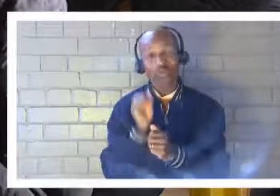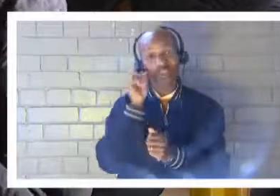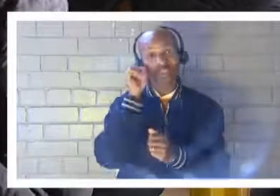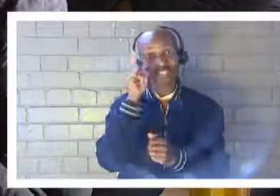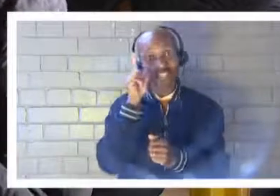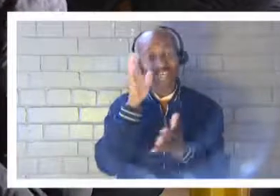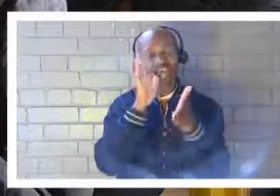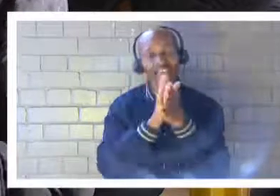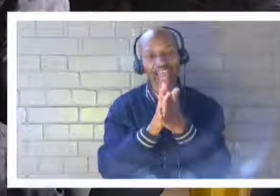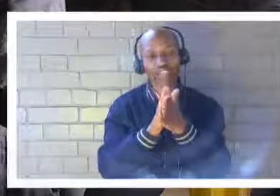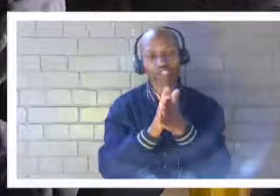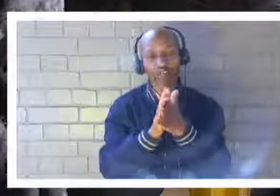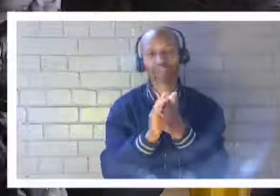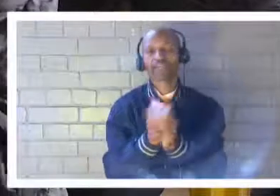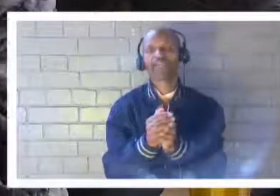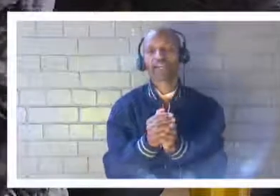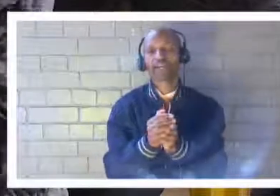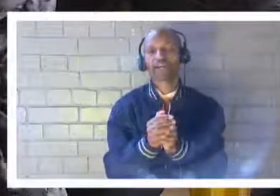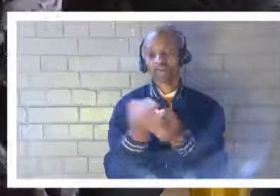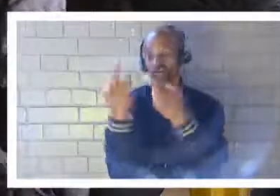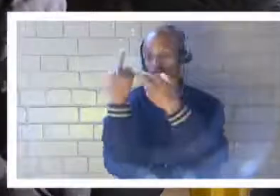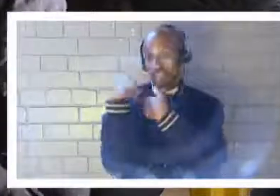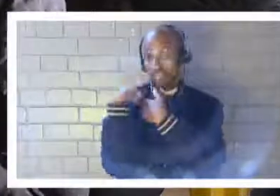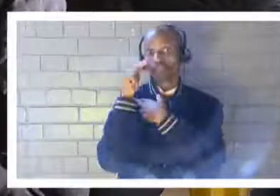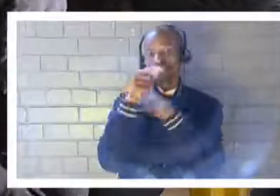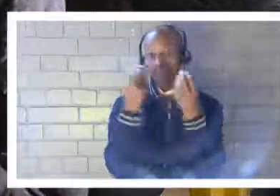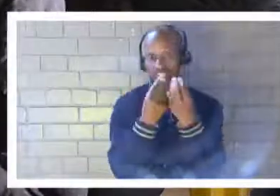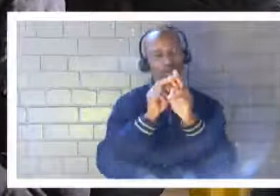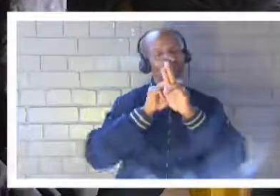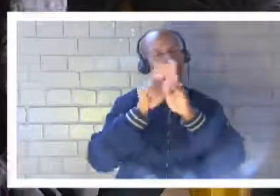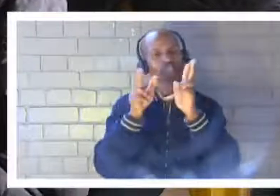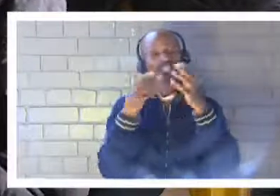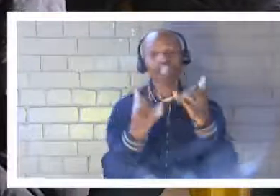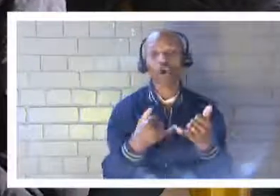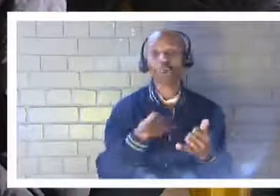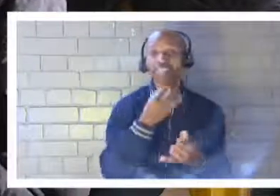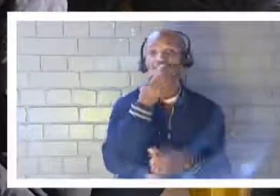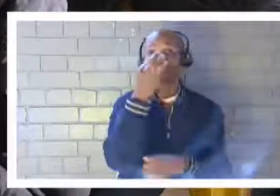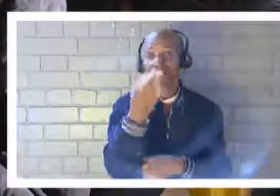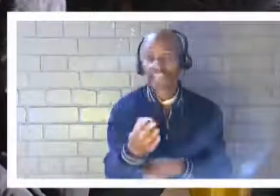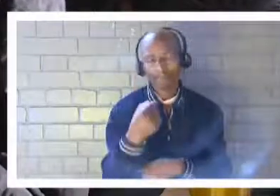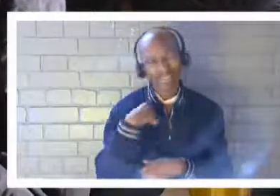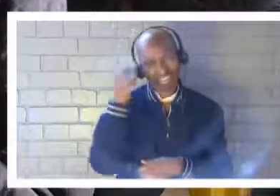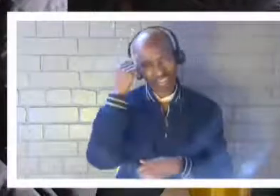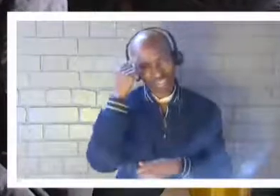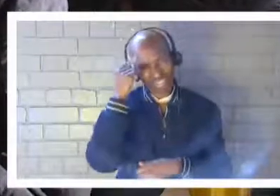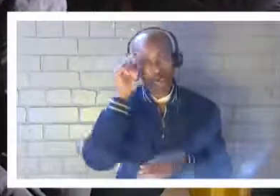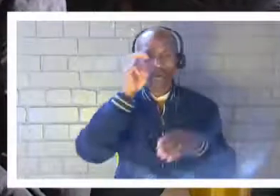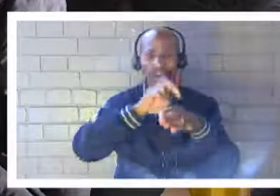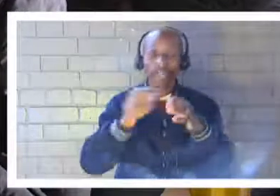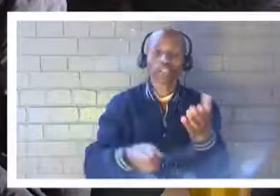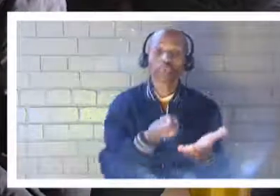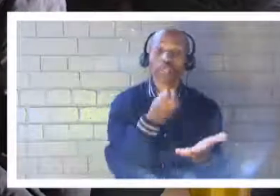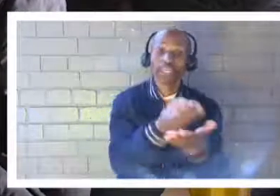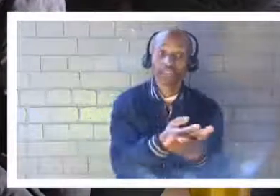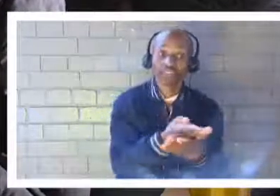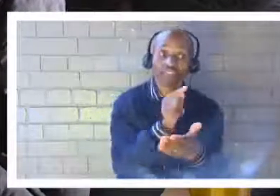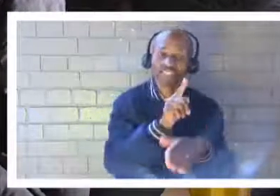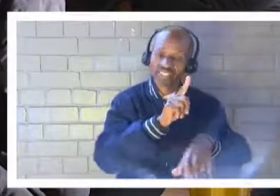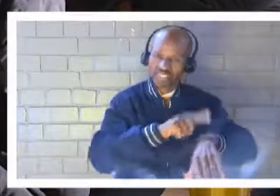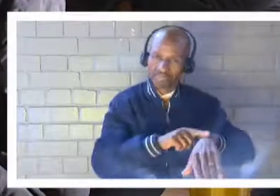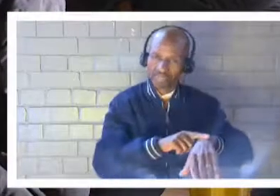be accountable to your supply chain management principles or not? So all what I'm saying is that I think we need to give this a